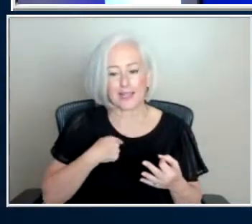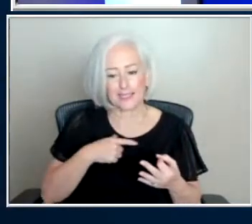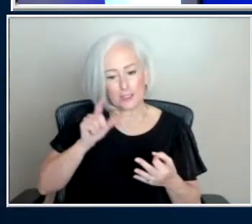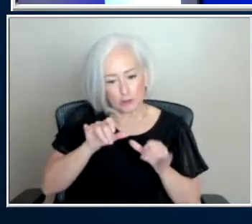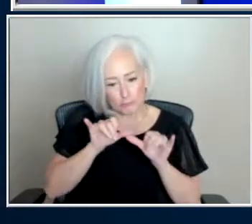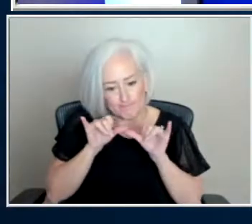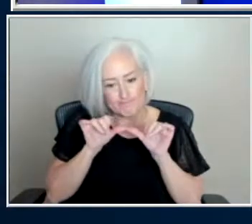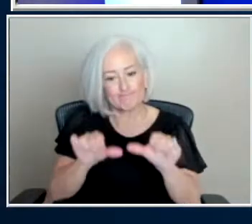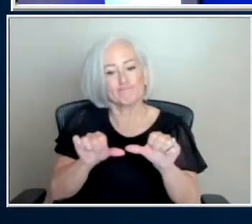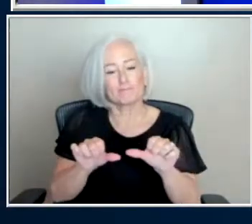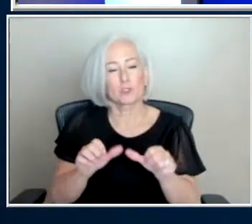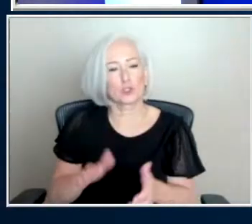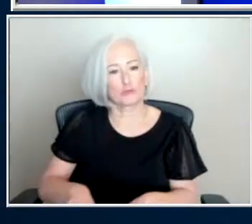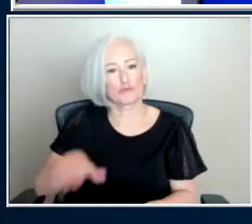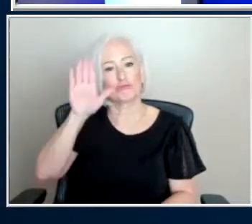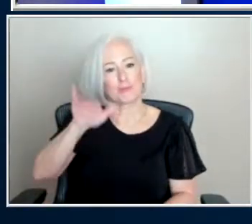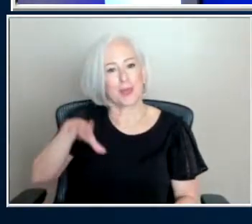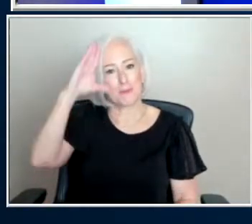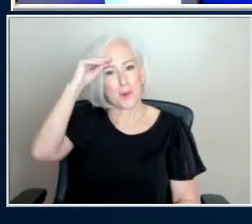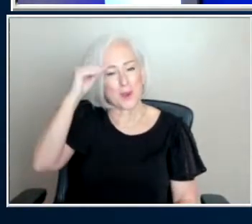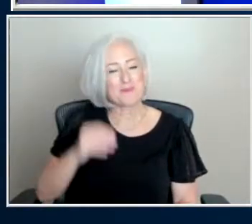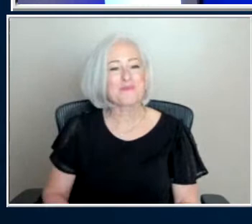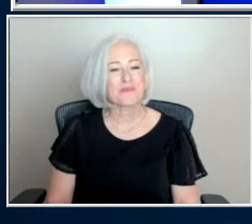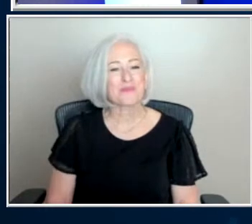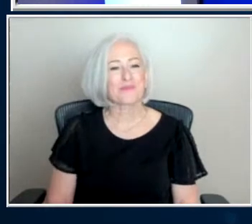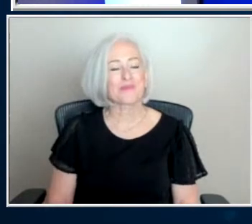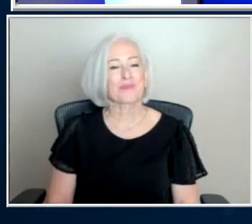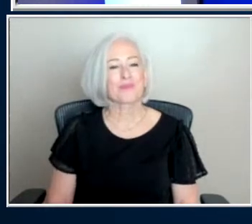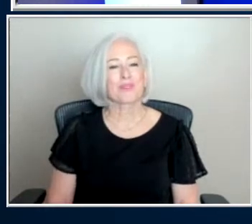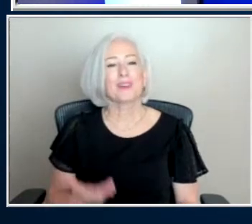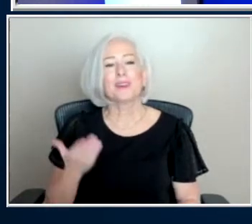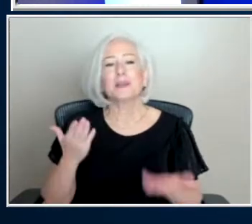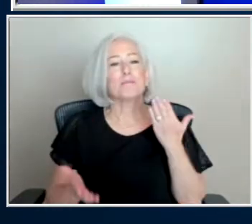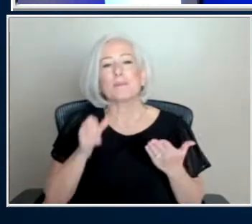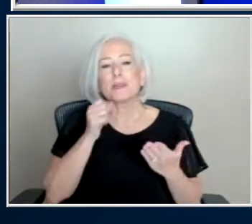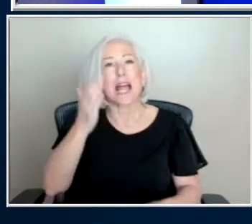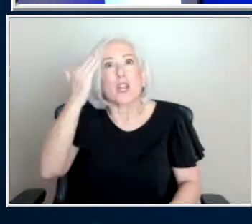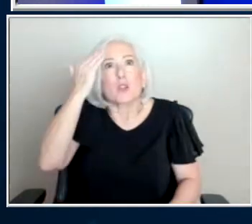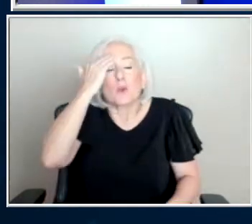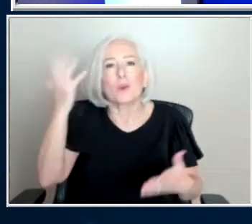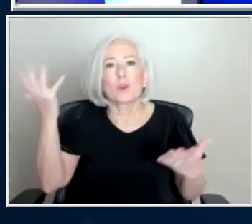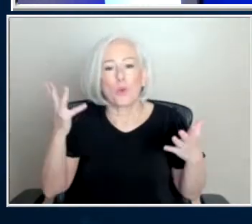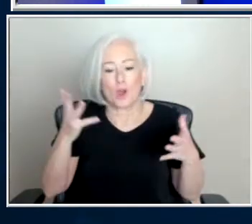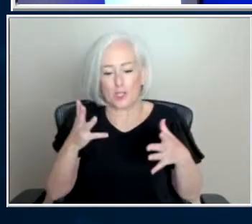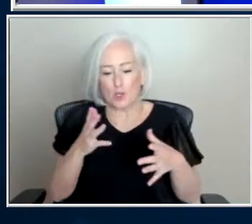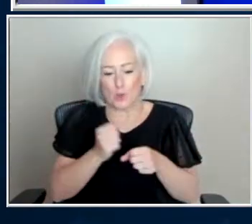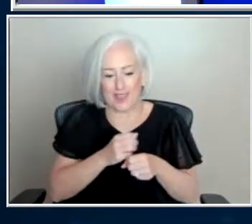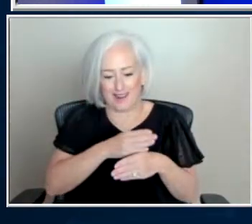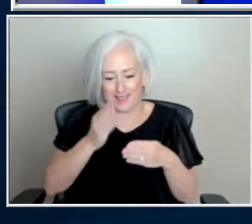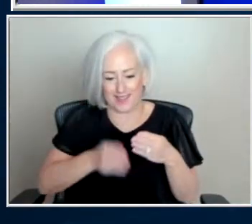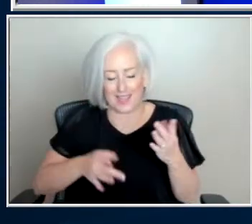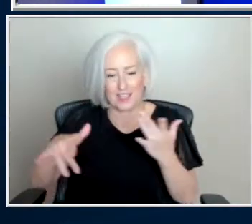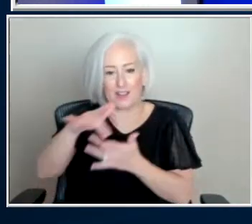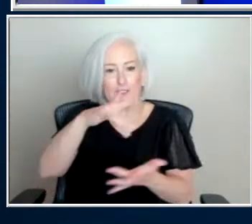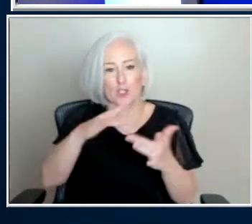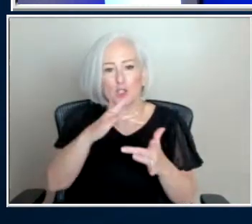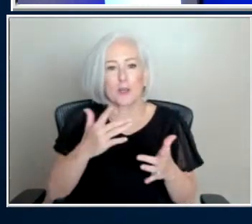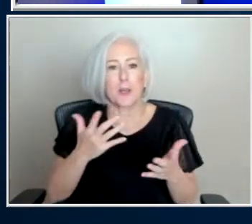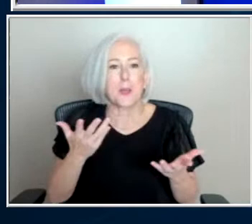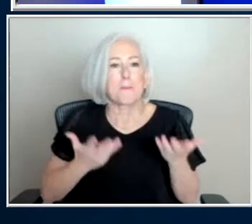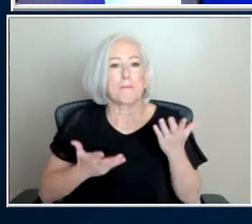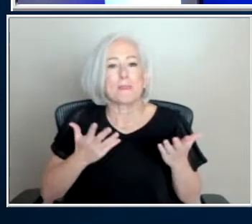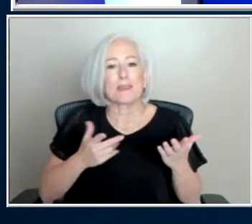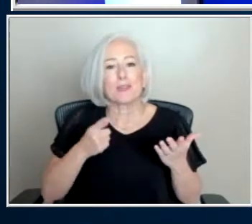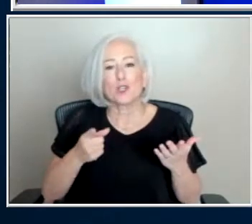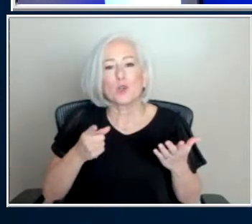Yeah. Maybe not knowing what you were going to get at the end of this journey maybe wasn't a bad thing. Maybe it made you take those